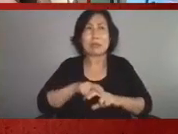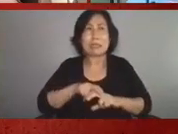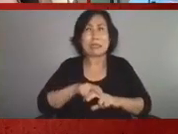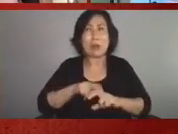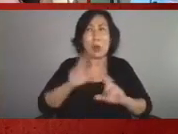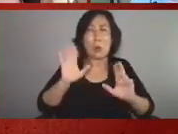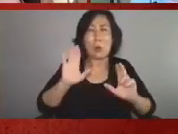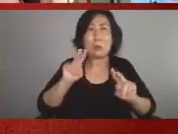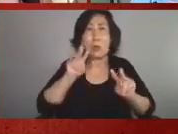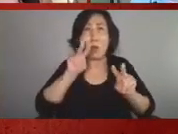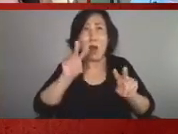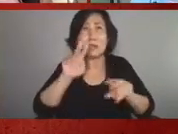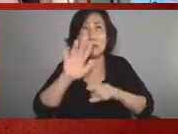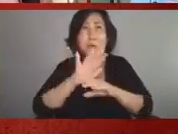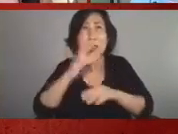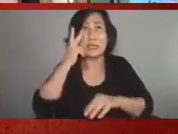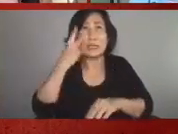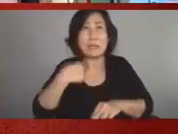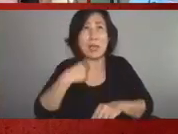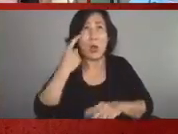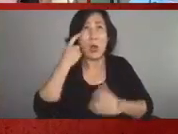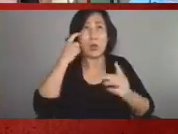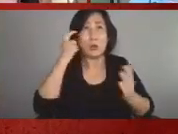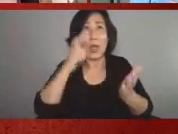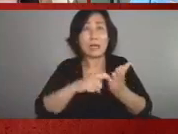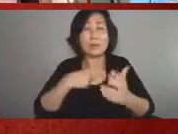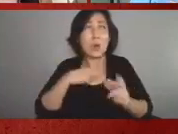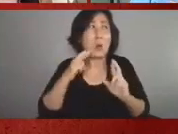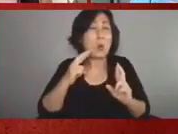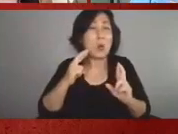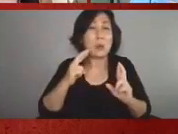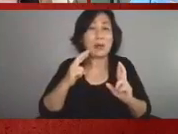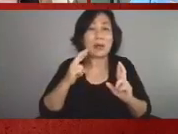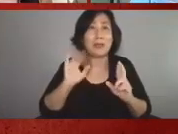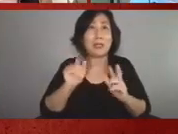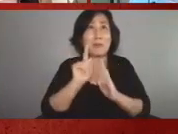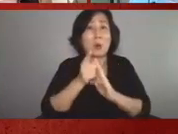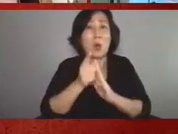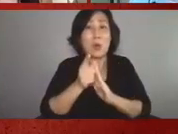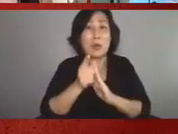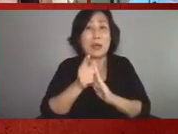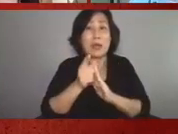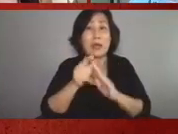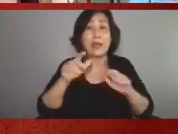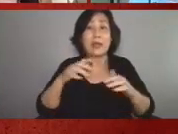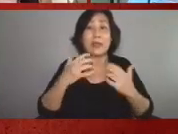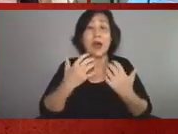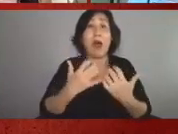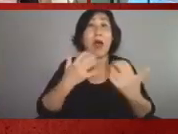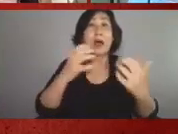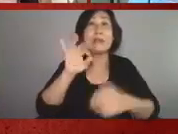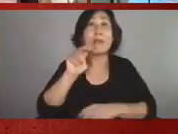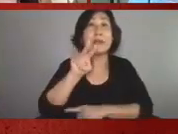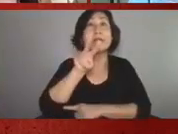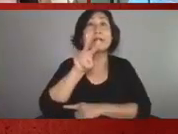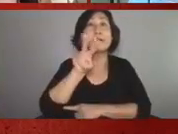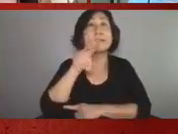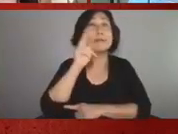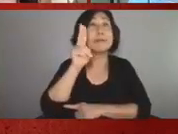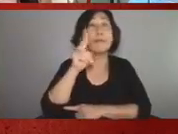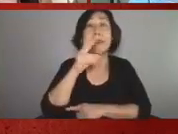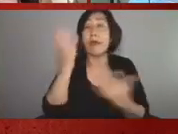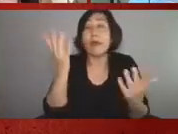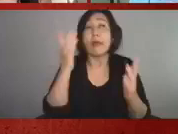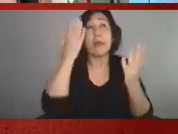inside, right? So I'm sitting there going, oh gosh, I hope people recognize me. Okay. Oh, God, I hope this moment don't